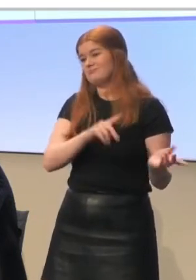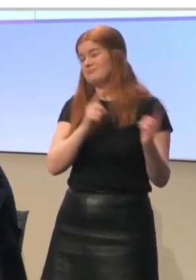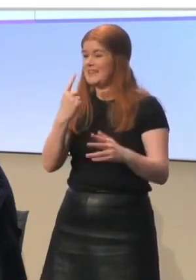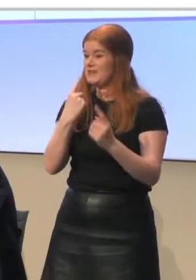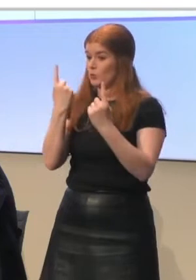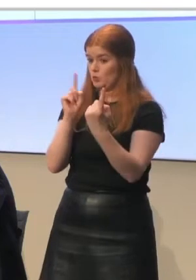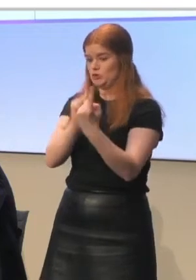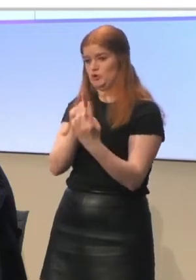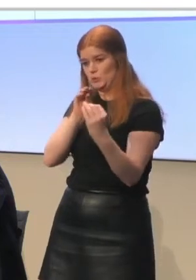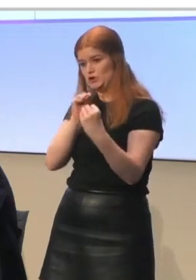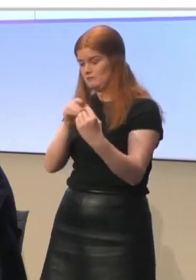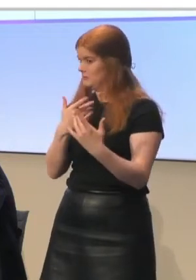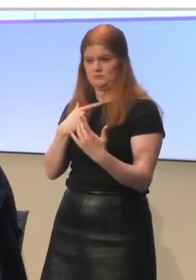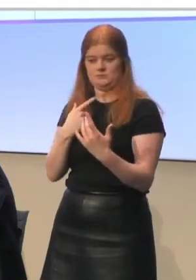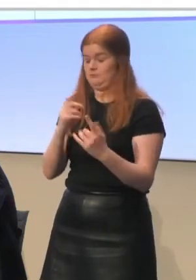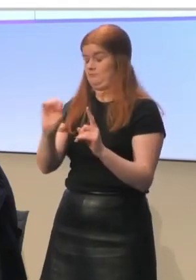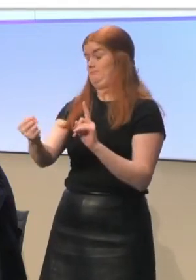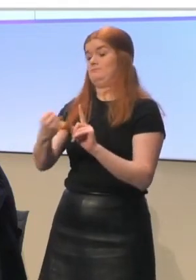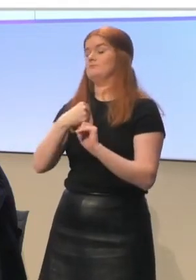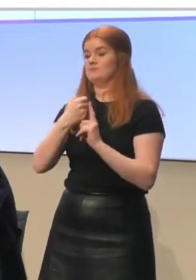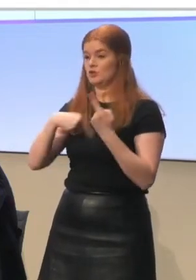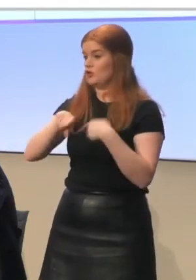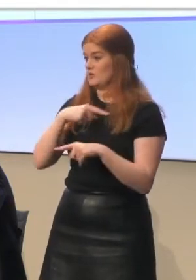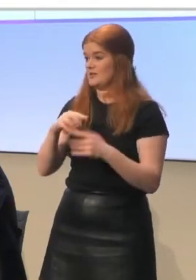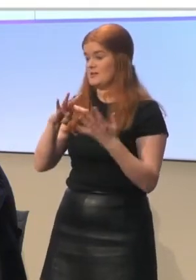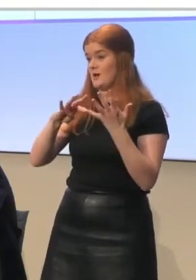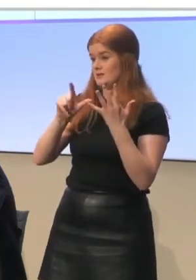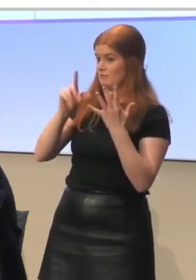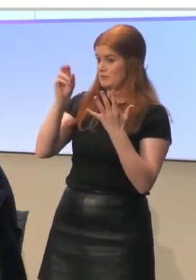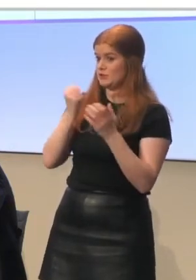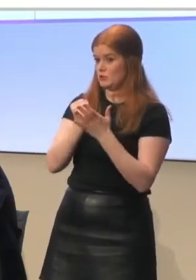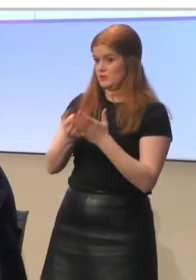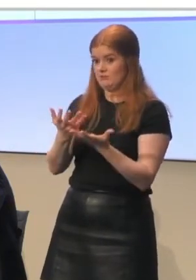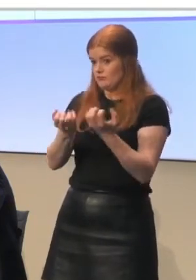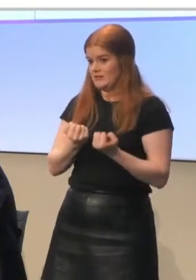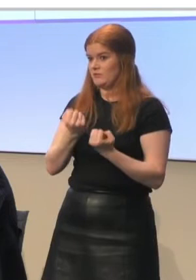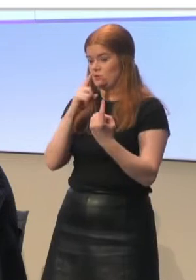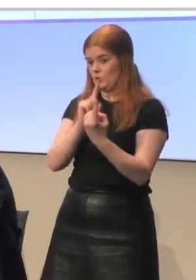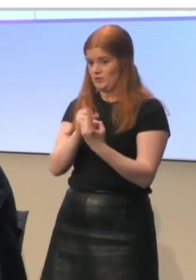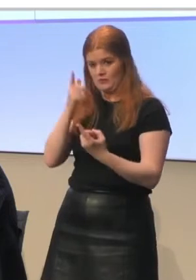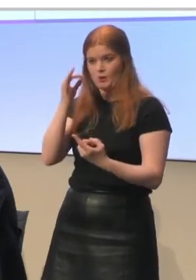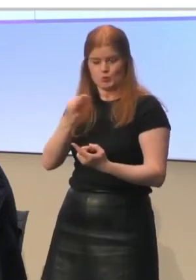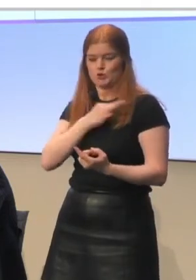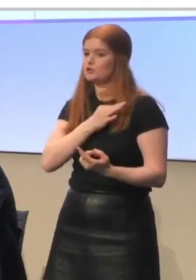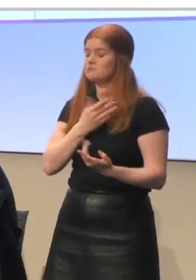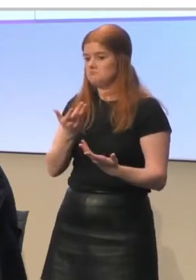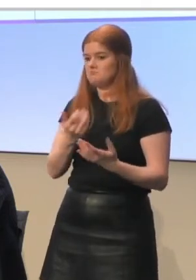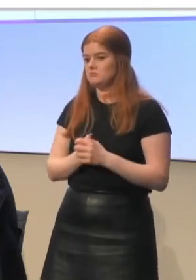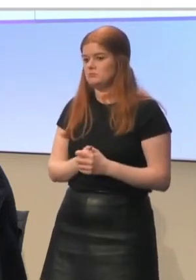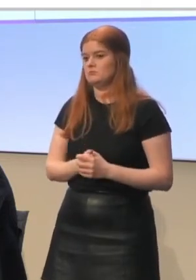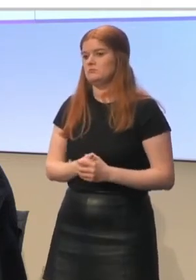one-to-one tuition really stands out, as 97% of students receiving it found it very helpful.